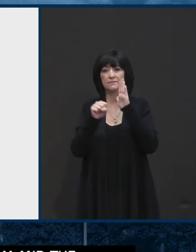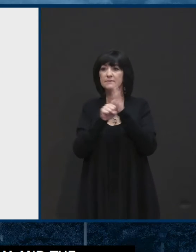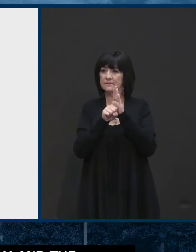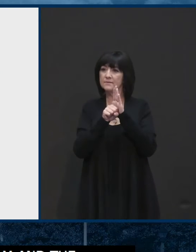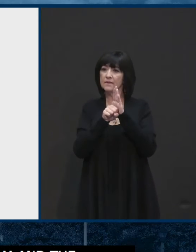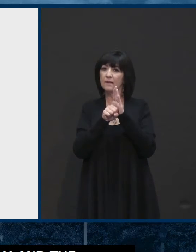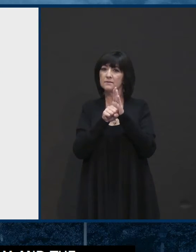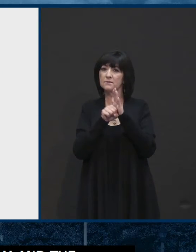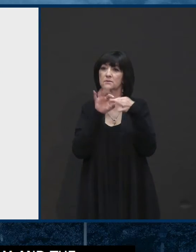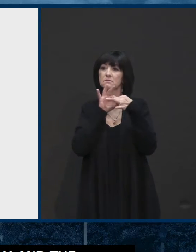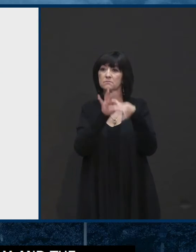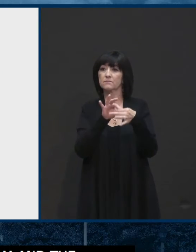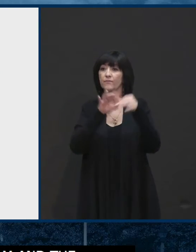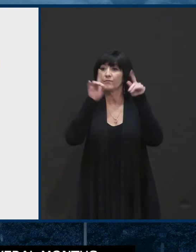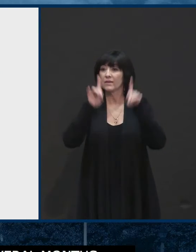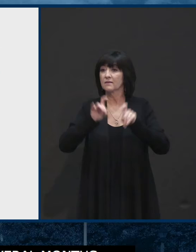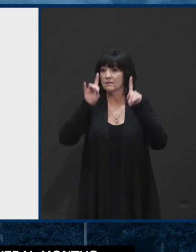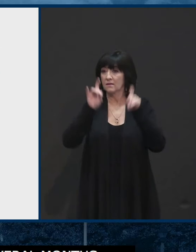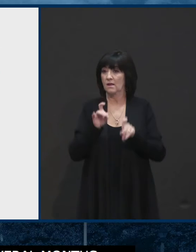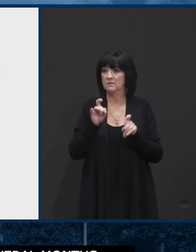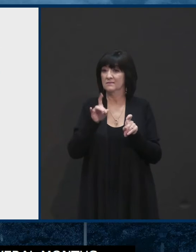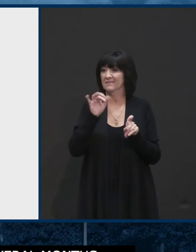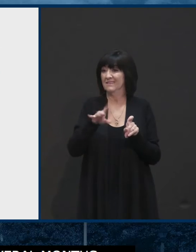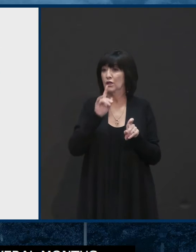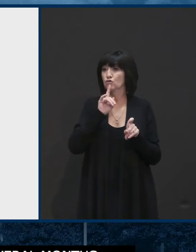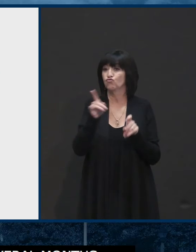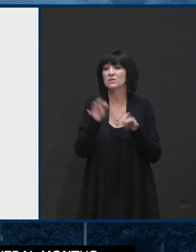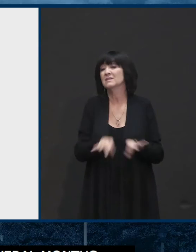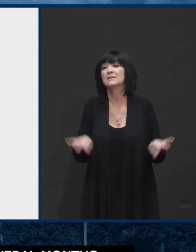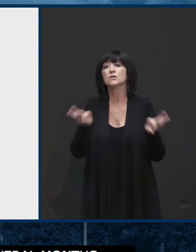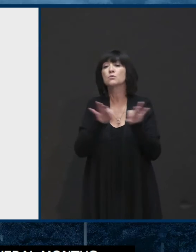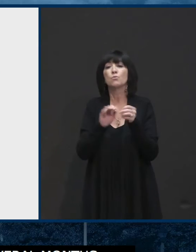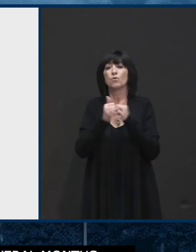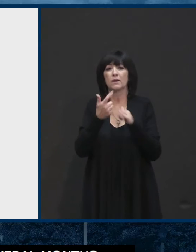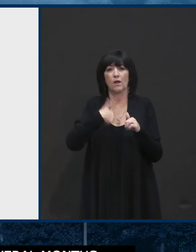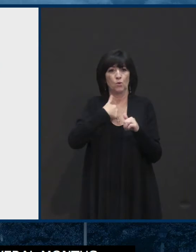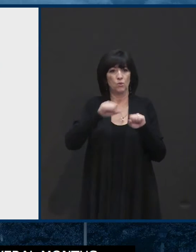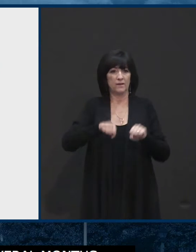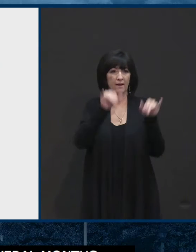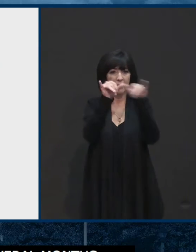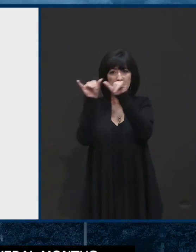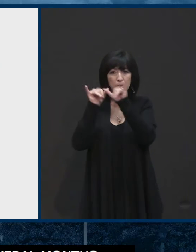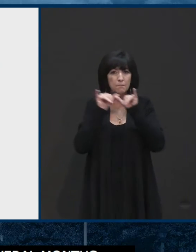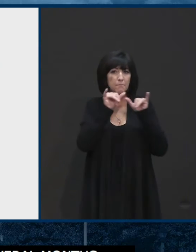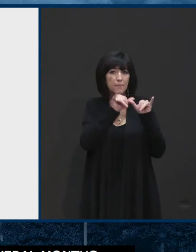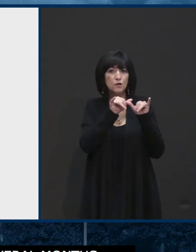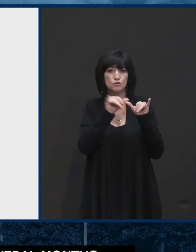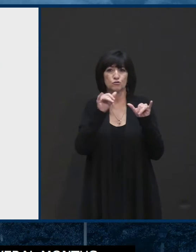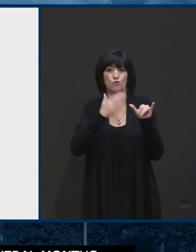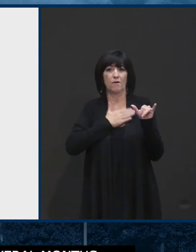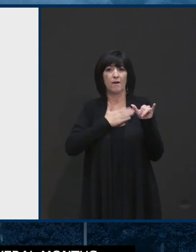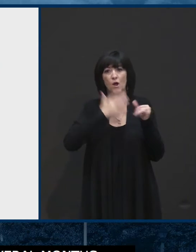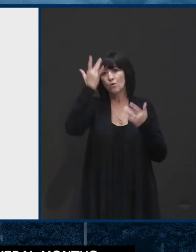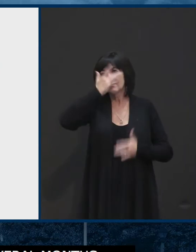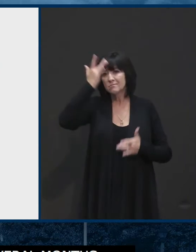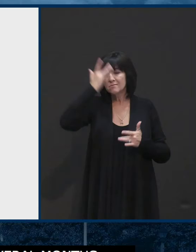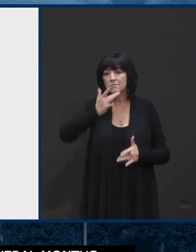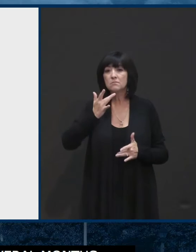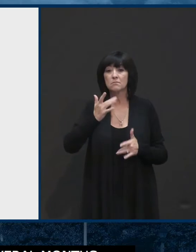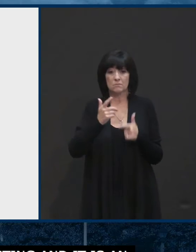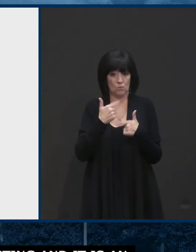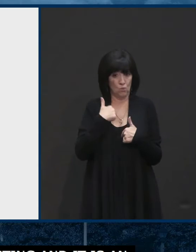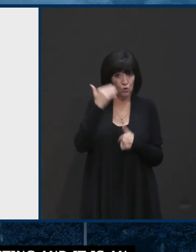really important way of measuring the spread of the virus in our state, so we can make smart decisions about opening